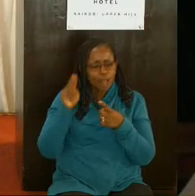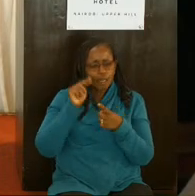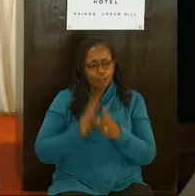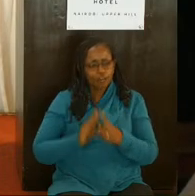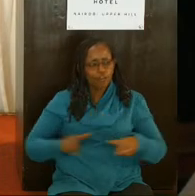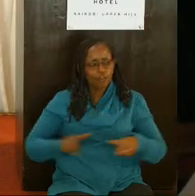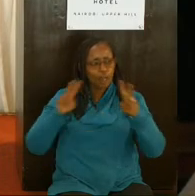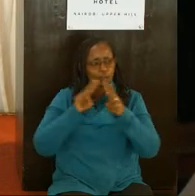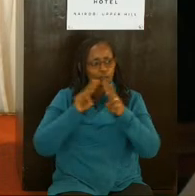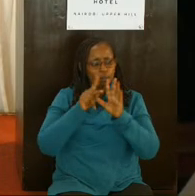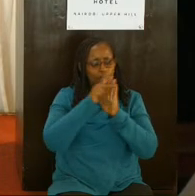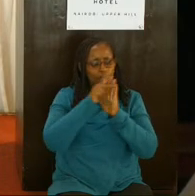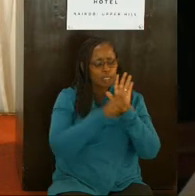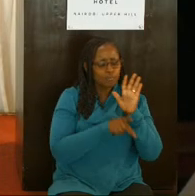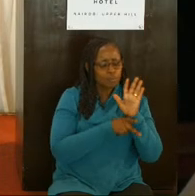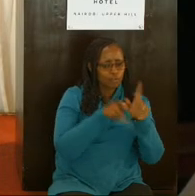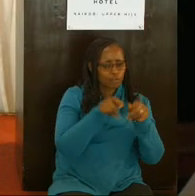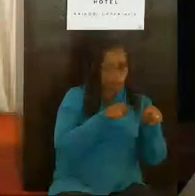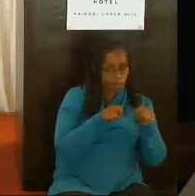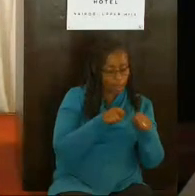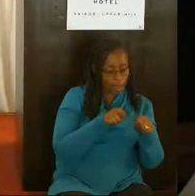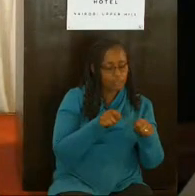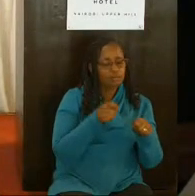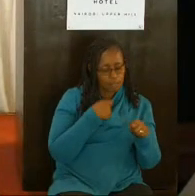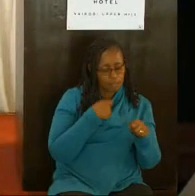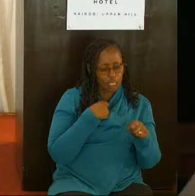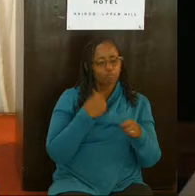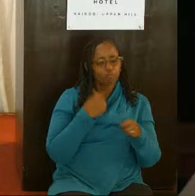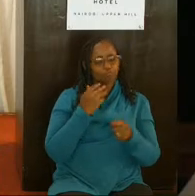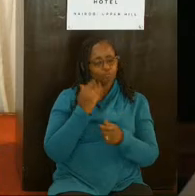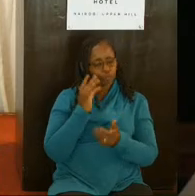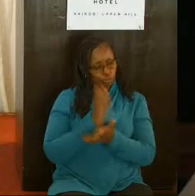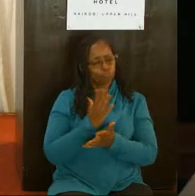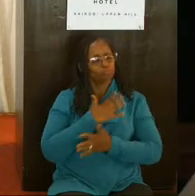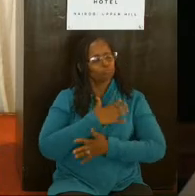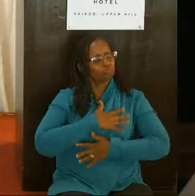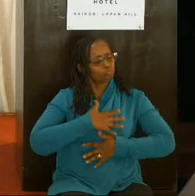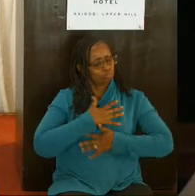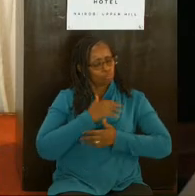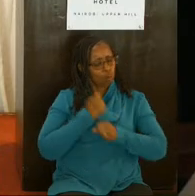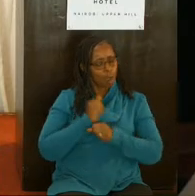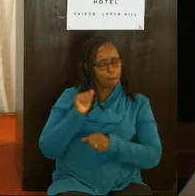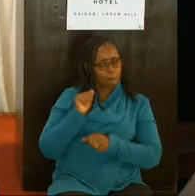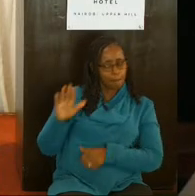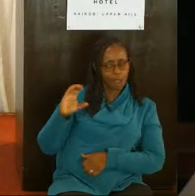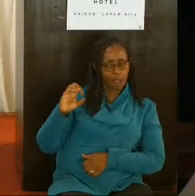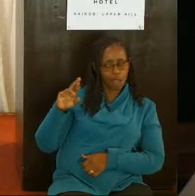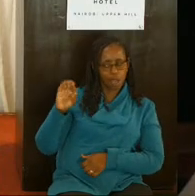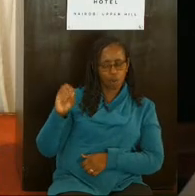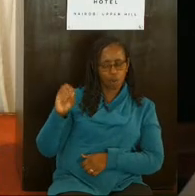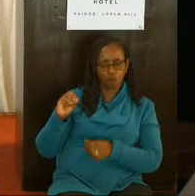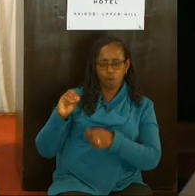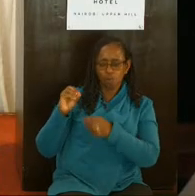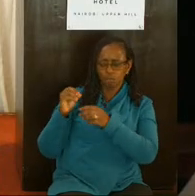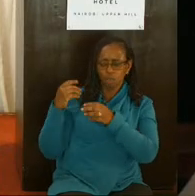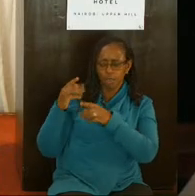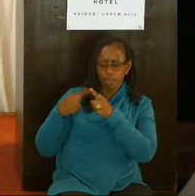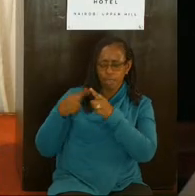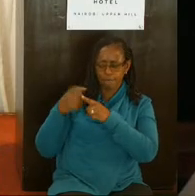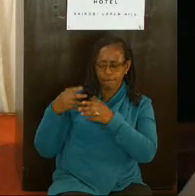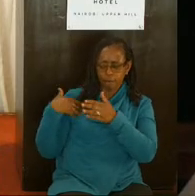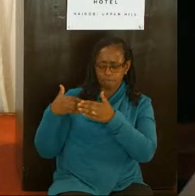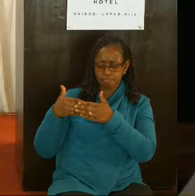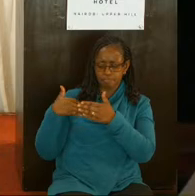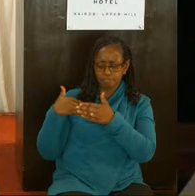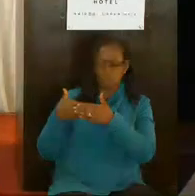governance I appreciate the work that creco has done I think in the last five years or so in terms of just